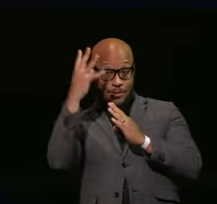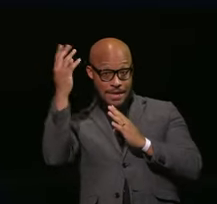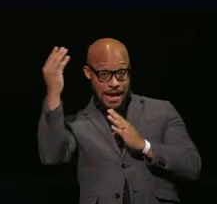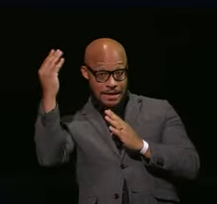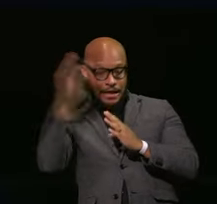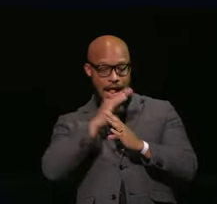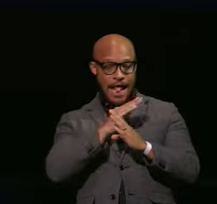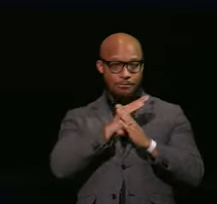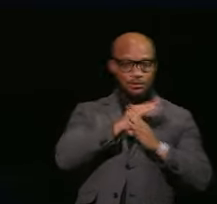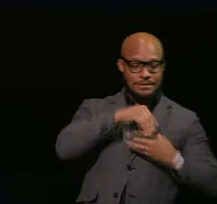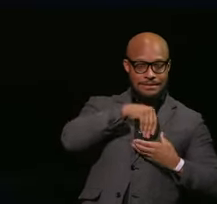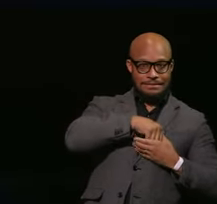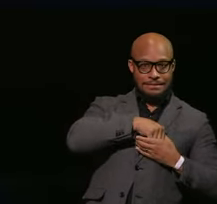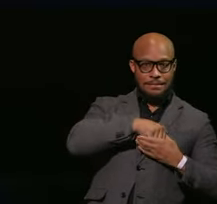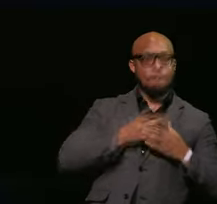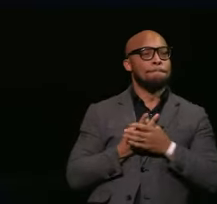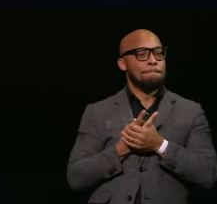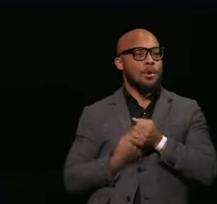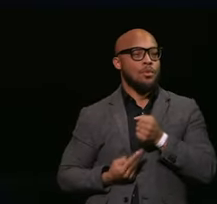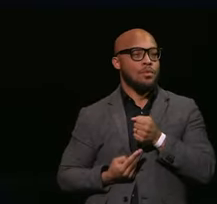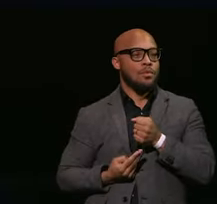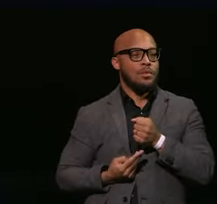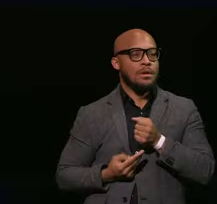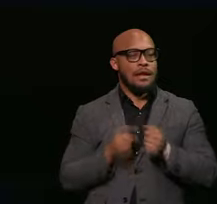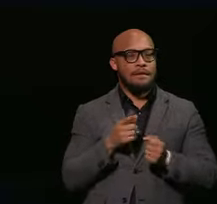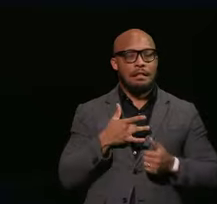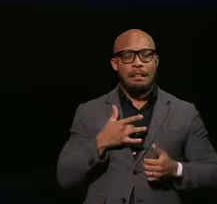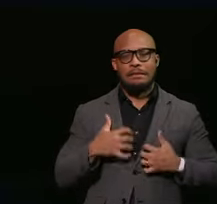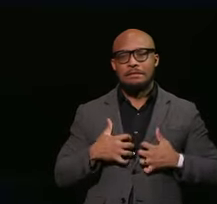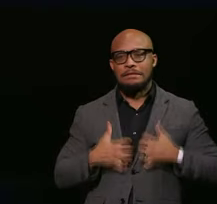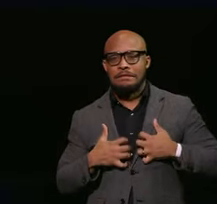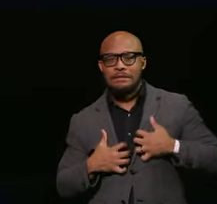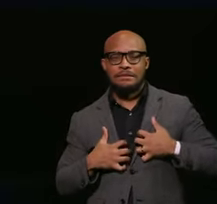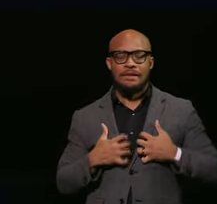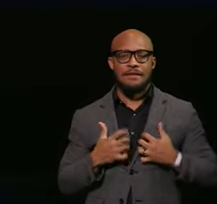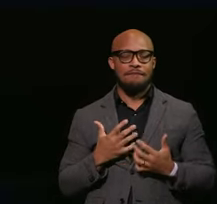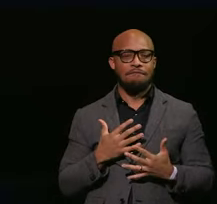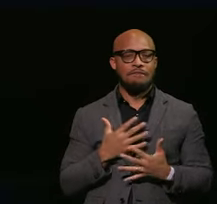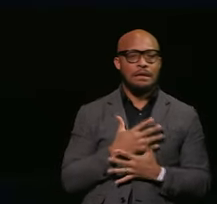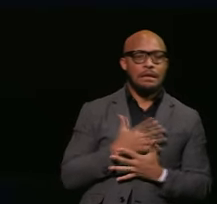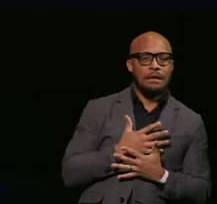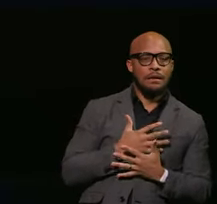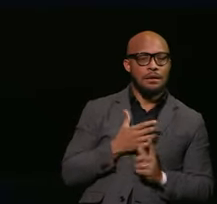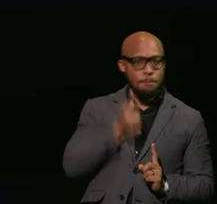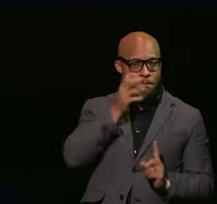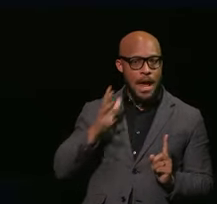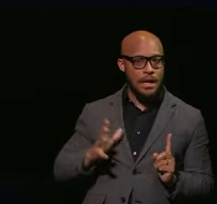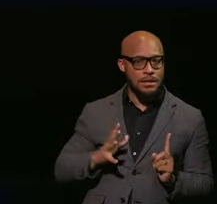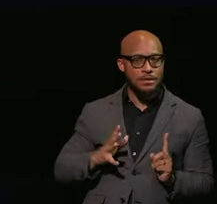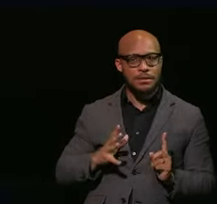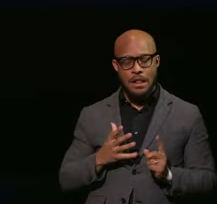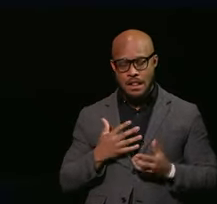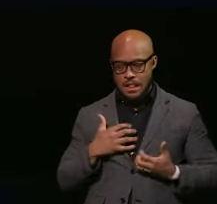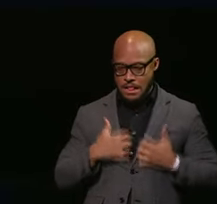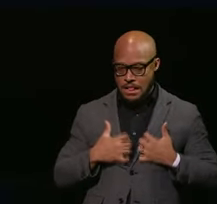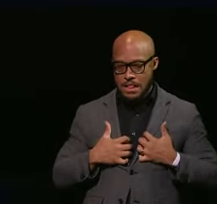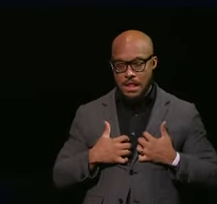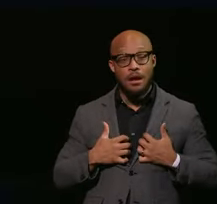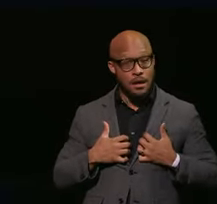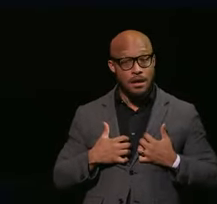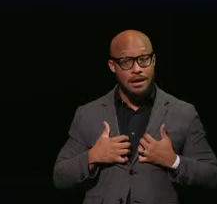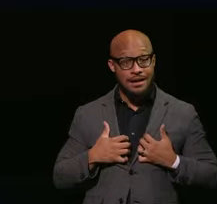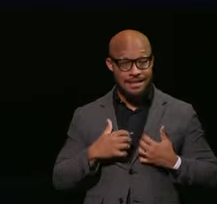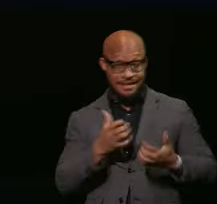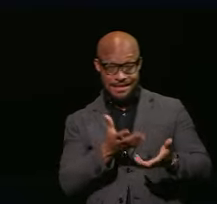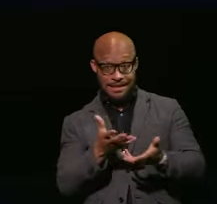then also his own internal insecurities and fears as a man. And so literally I just,